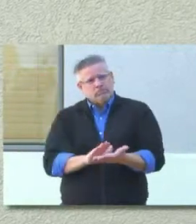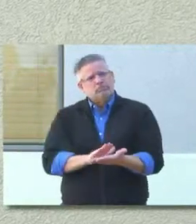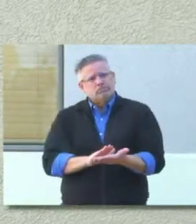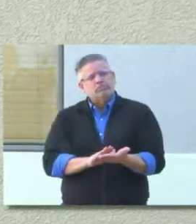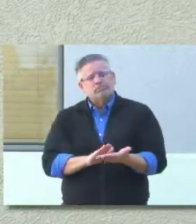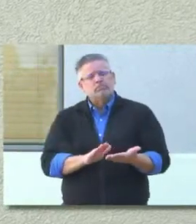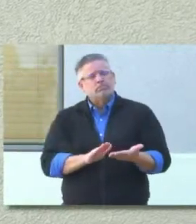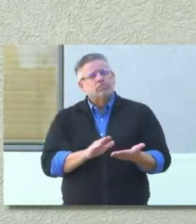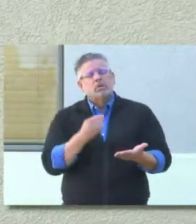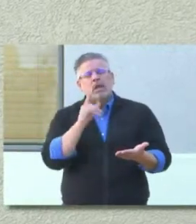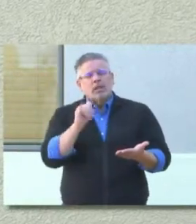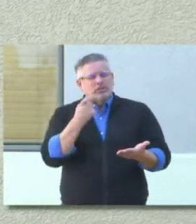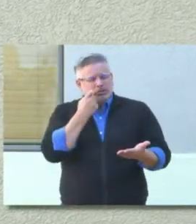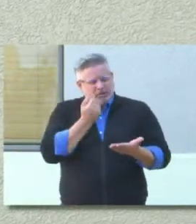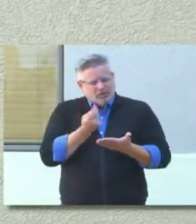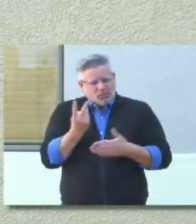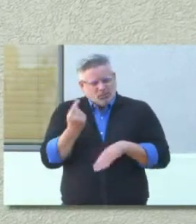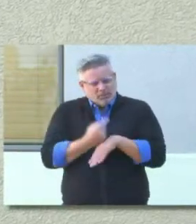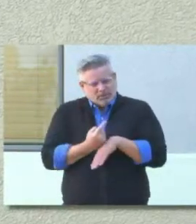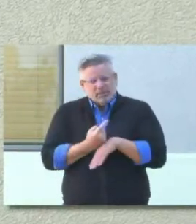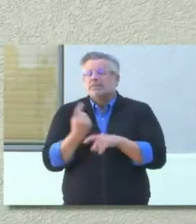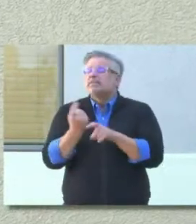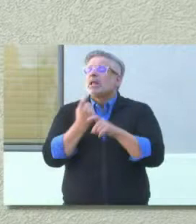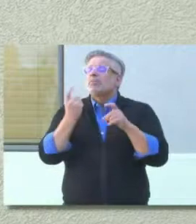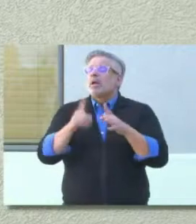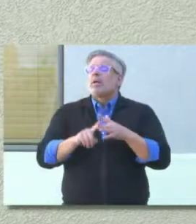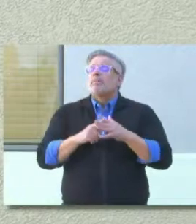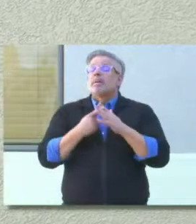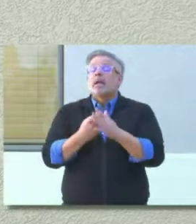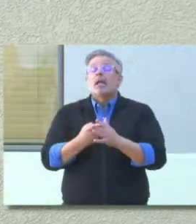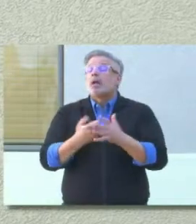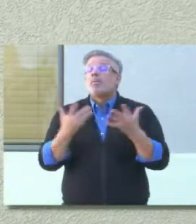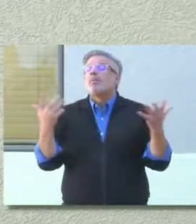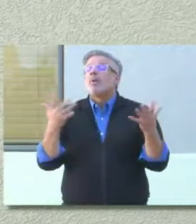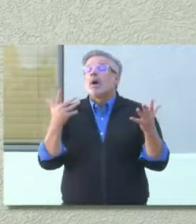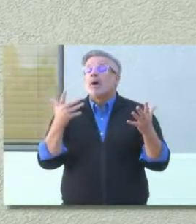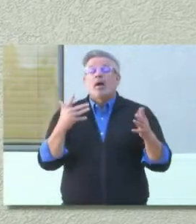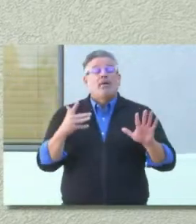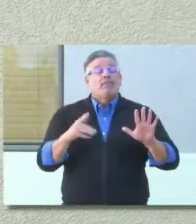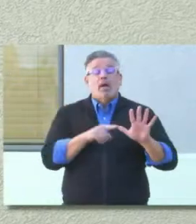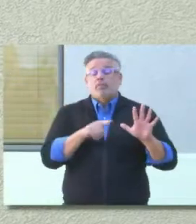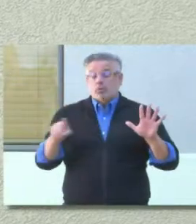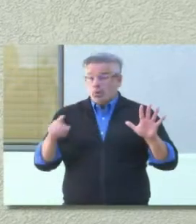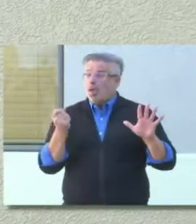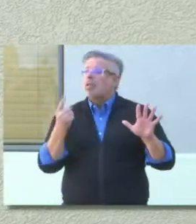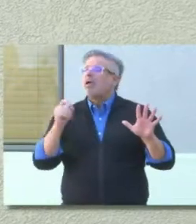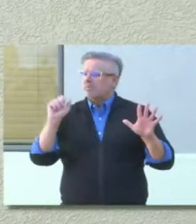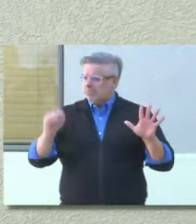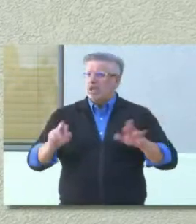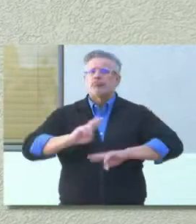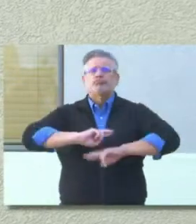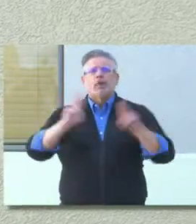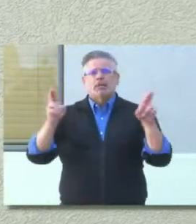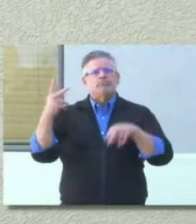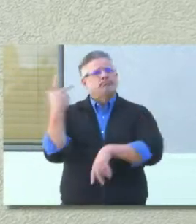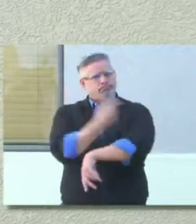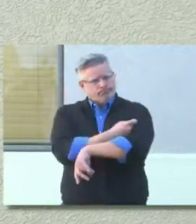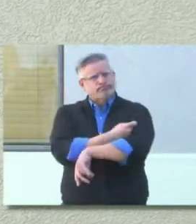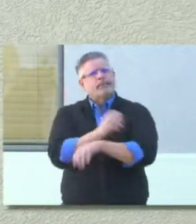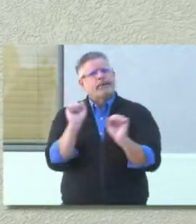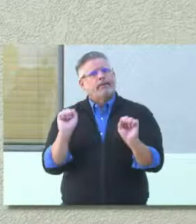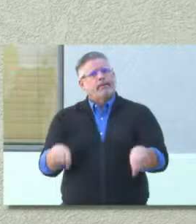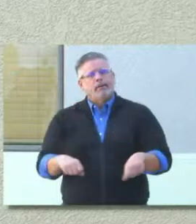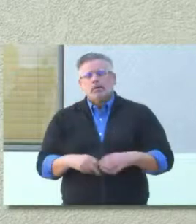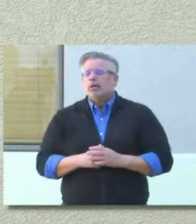Ghali mentioned, we were together just a few days ago celebrating the beginning of 5 to 11-year-olds being able to get their vaccine,